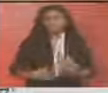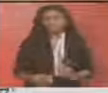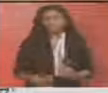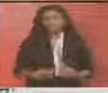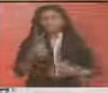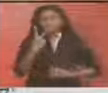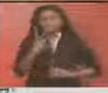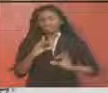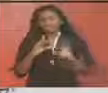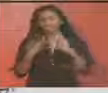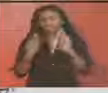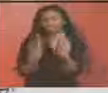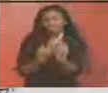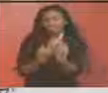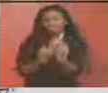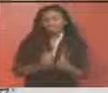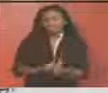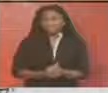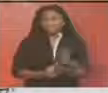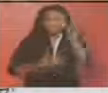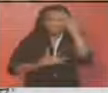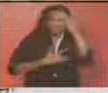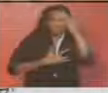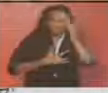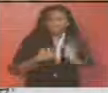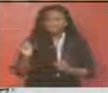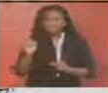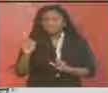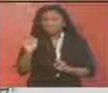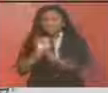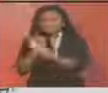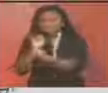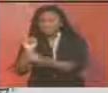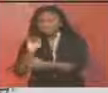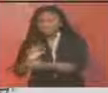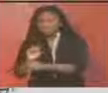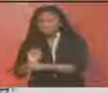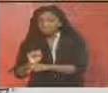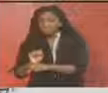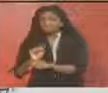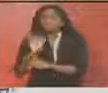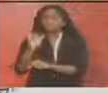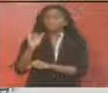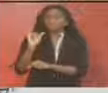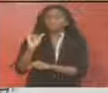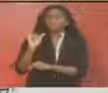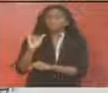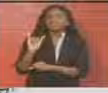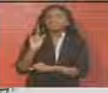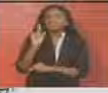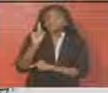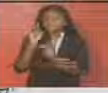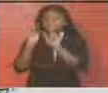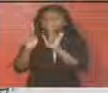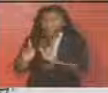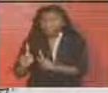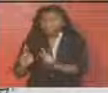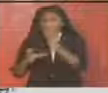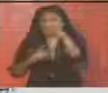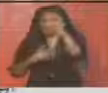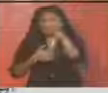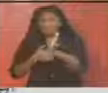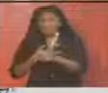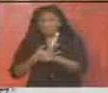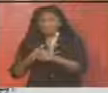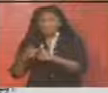work, and we really saw that from one individual being infected, that one person was able to spread it for quite a large number of people